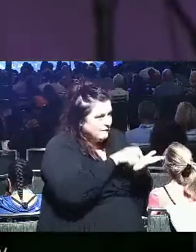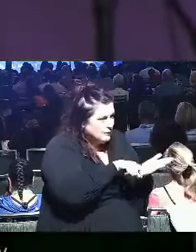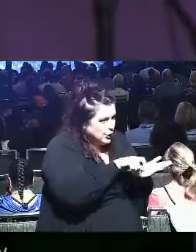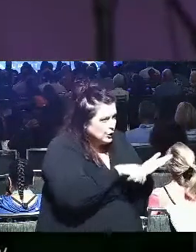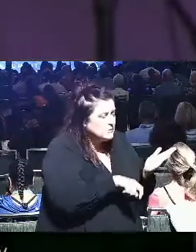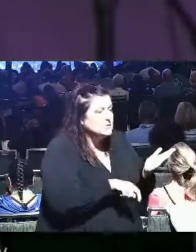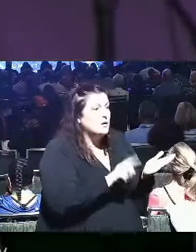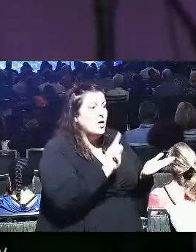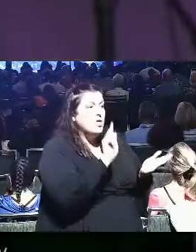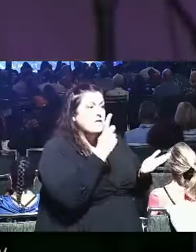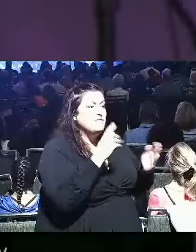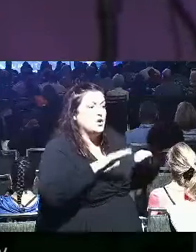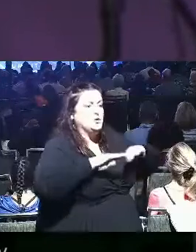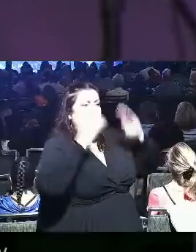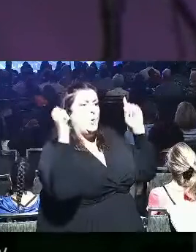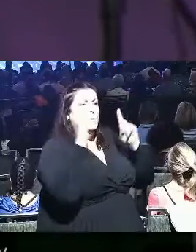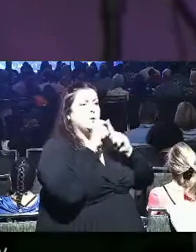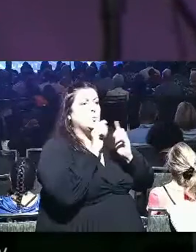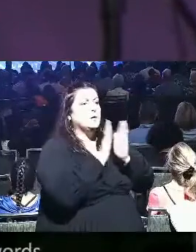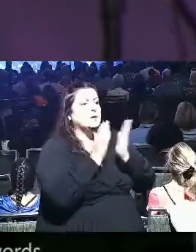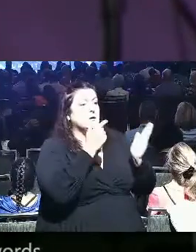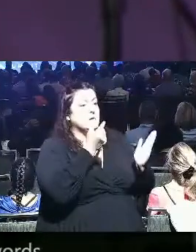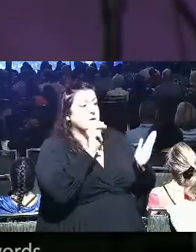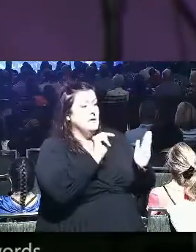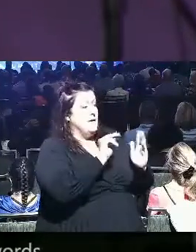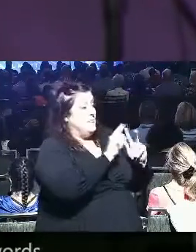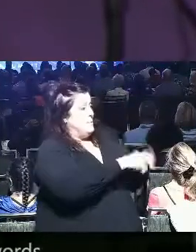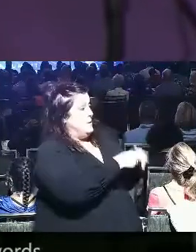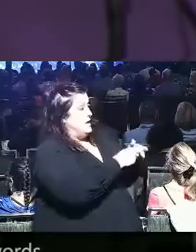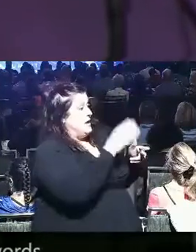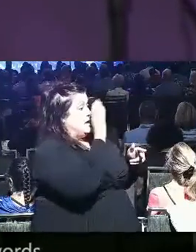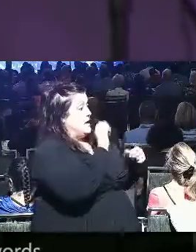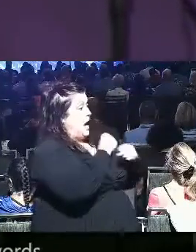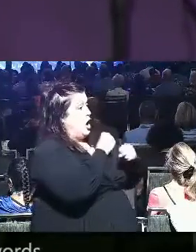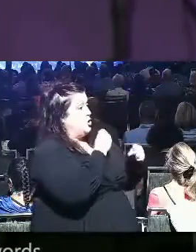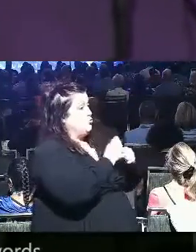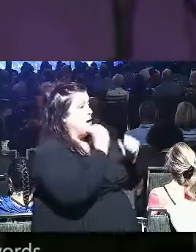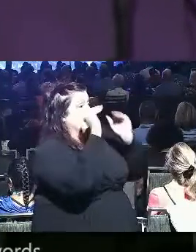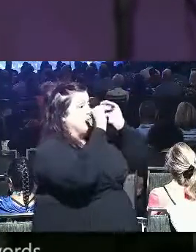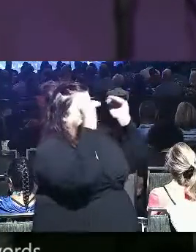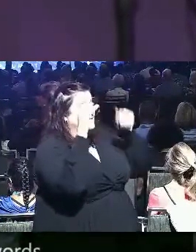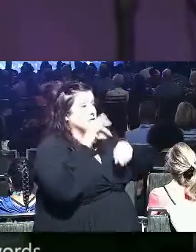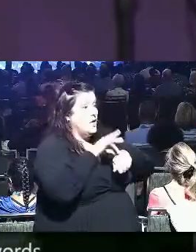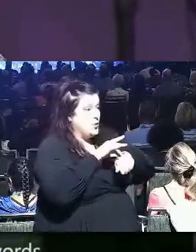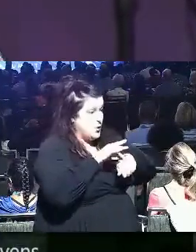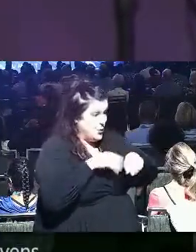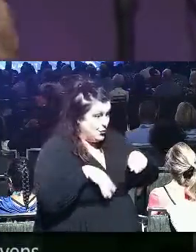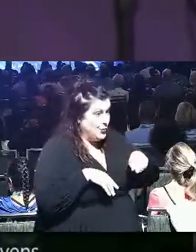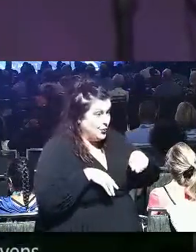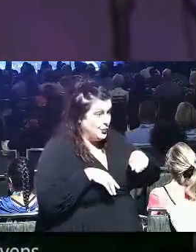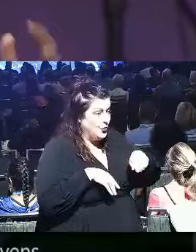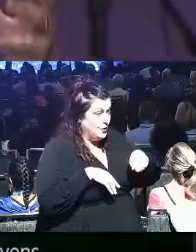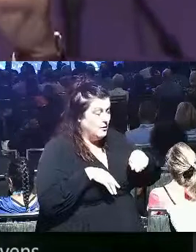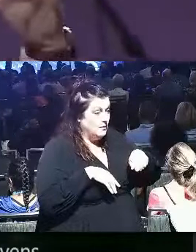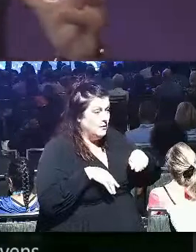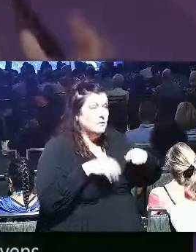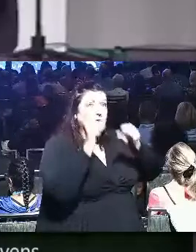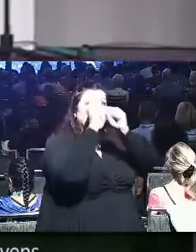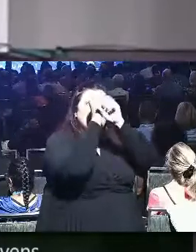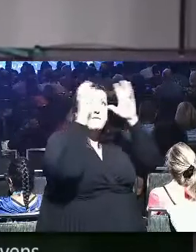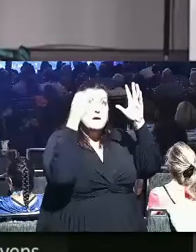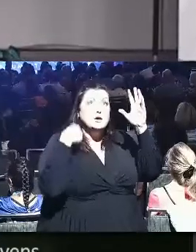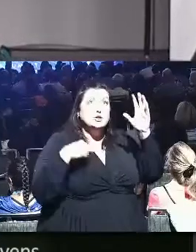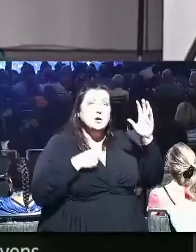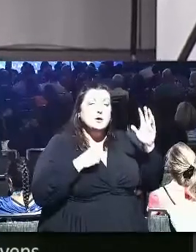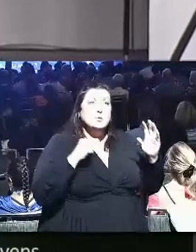first opening words of the book of Genesis, in the beginning, God created the heavens and the earth. The vision that we should